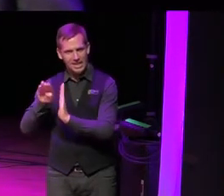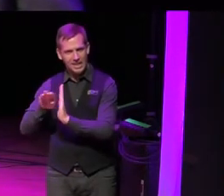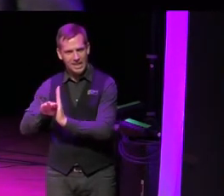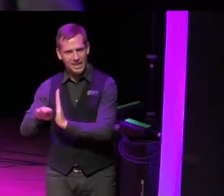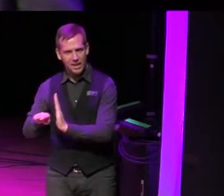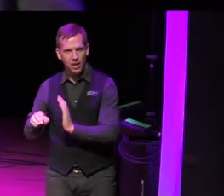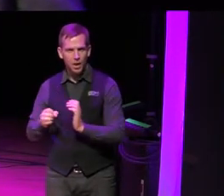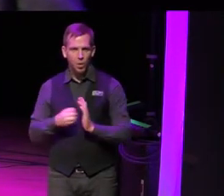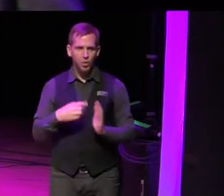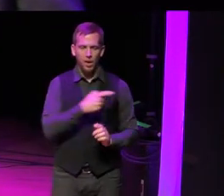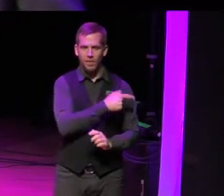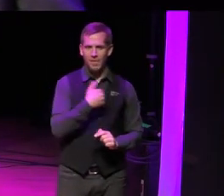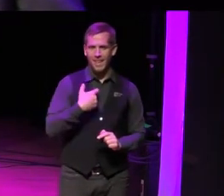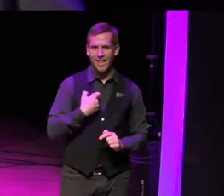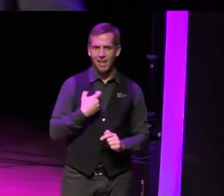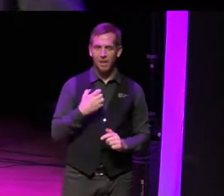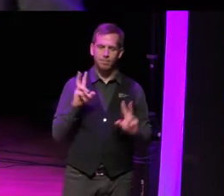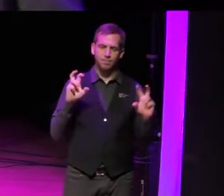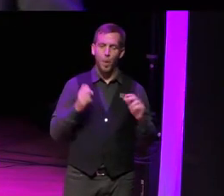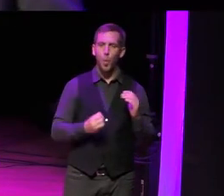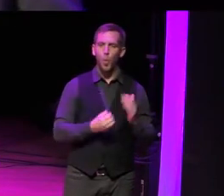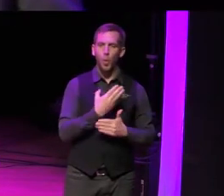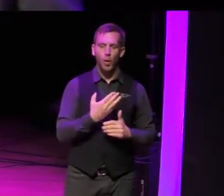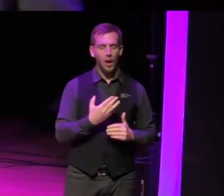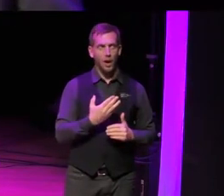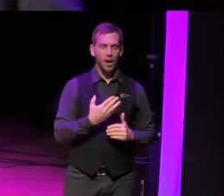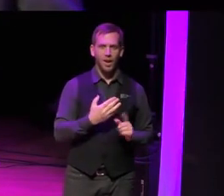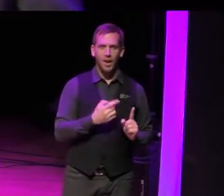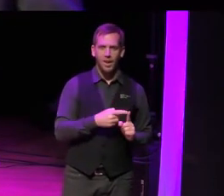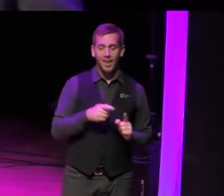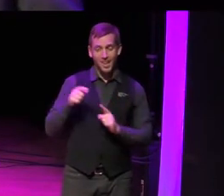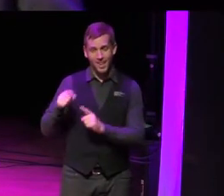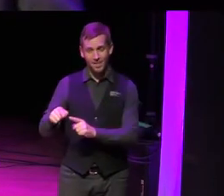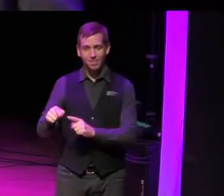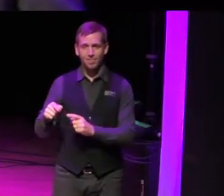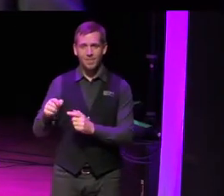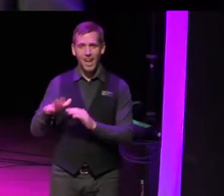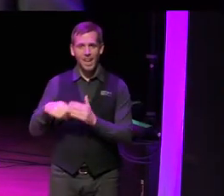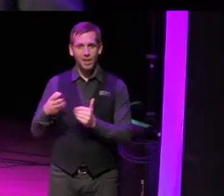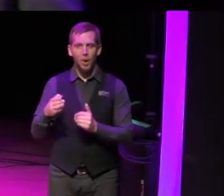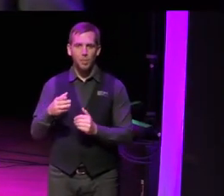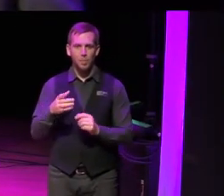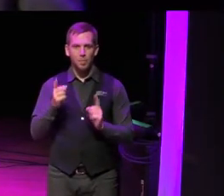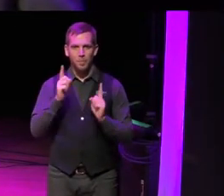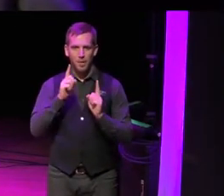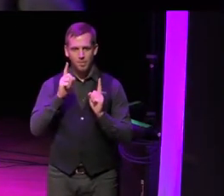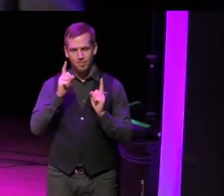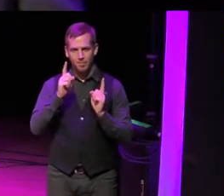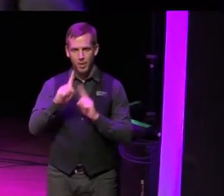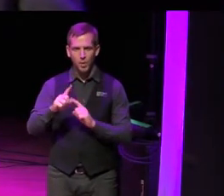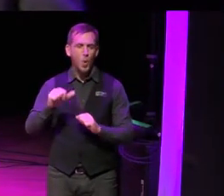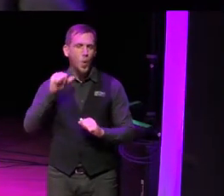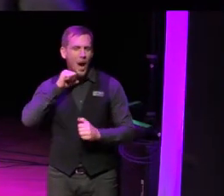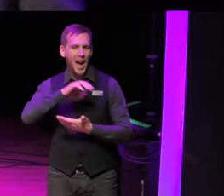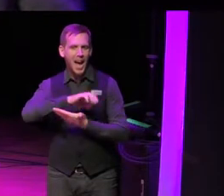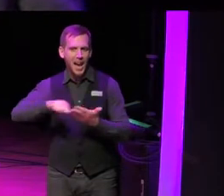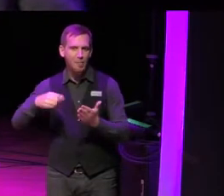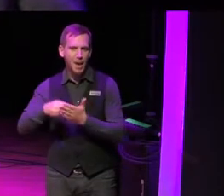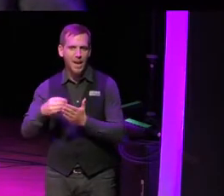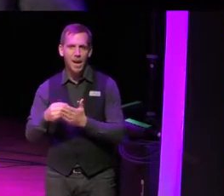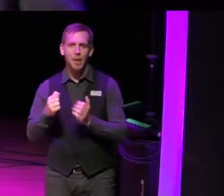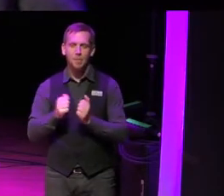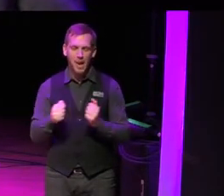little bit innocent. And again, it's not people stealing money, but the people of Sweden are not getting the